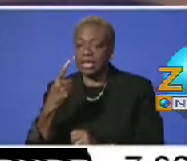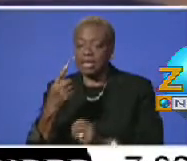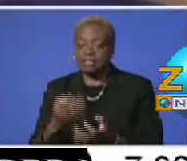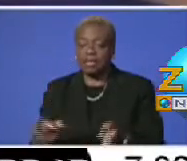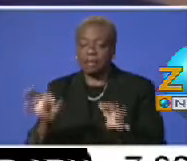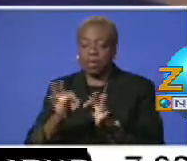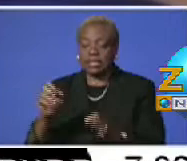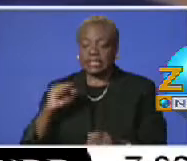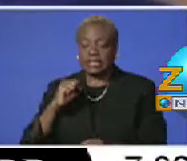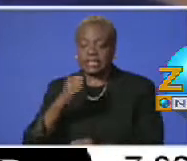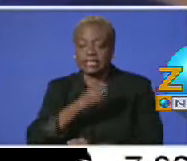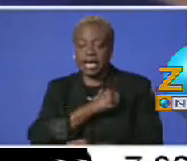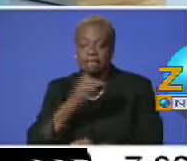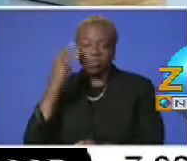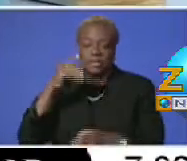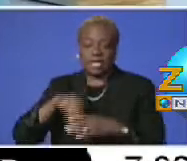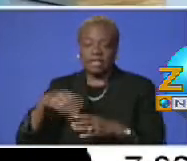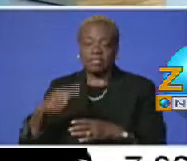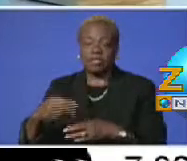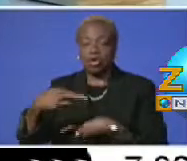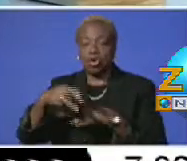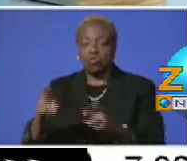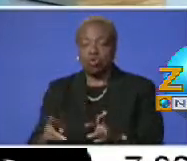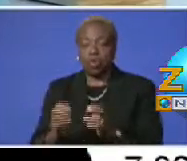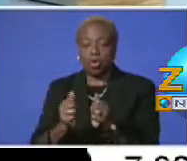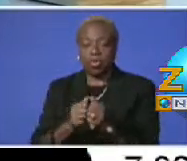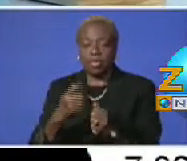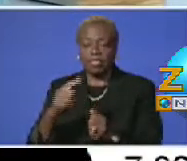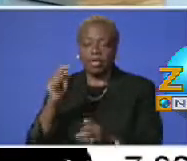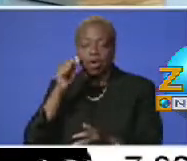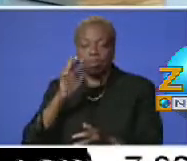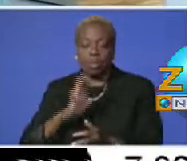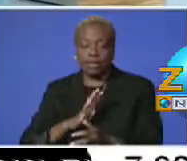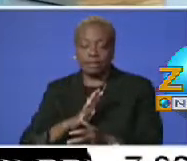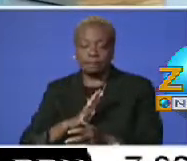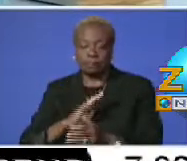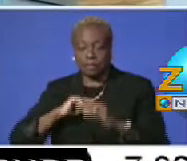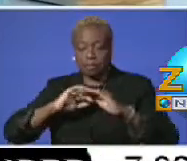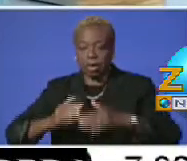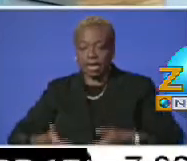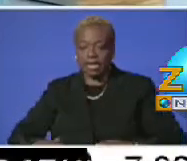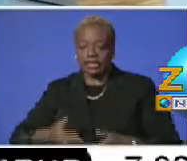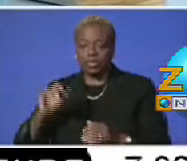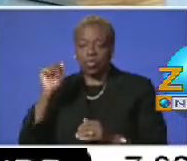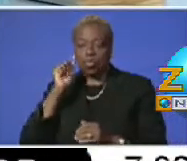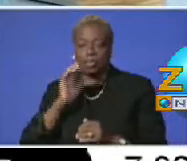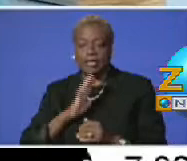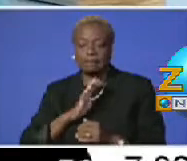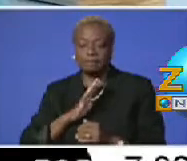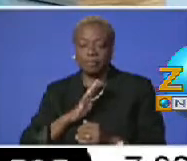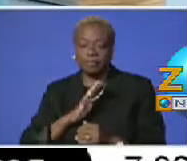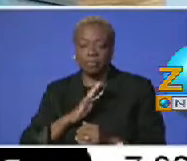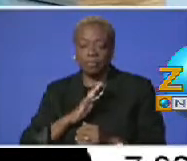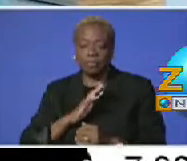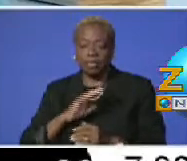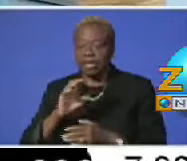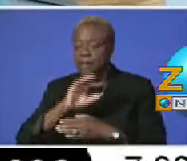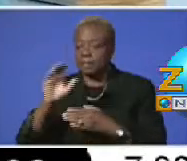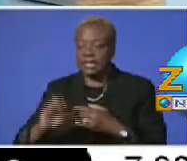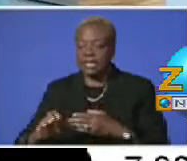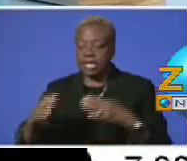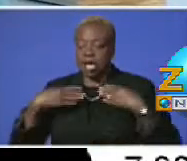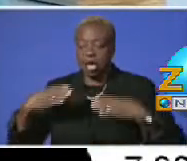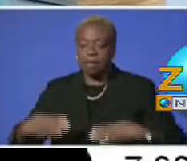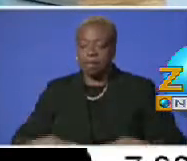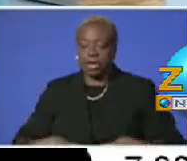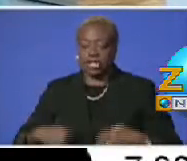laboring patient, and we had to wear a complete COVID-19 protocol. So from the complete body suit to